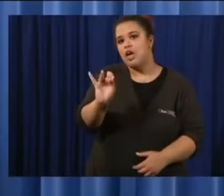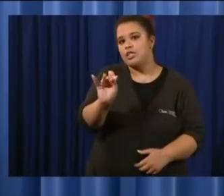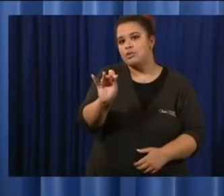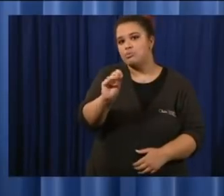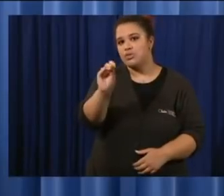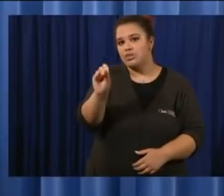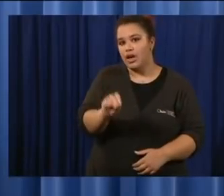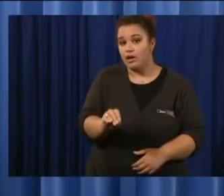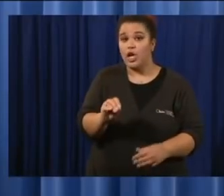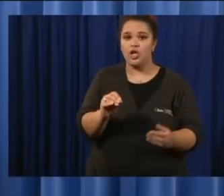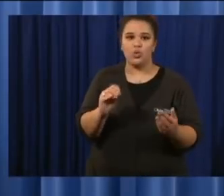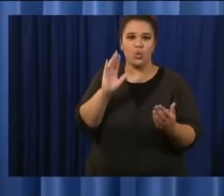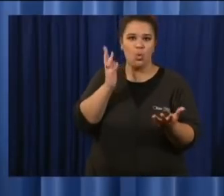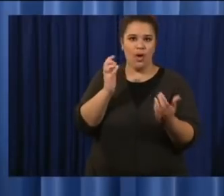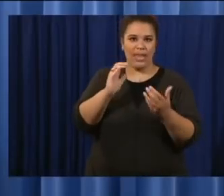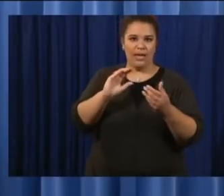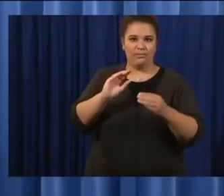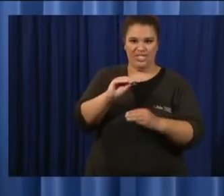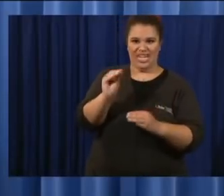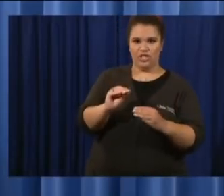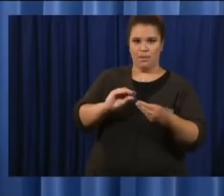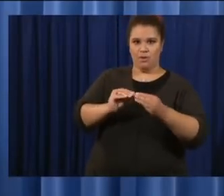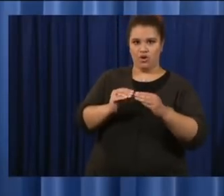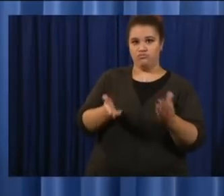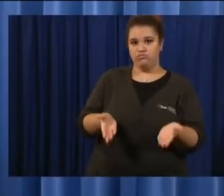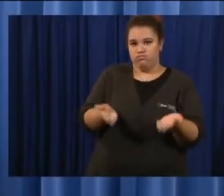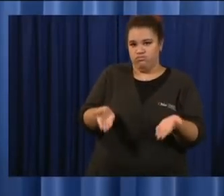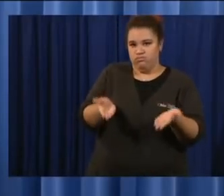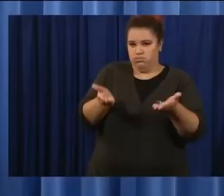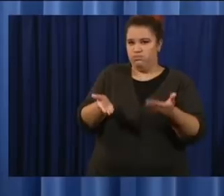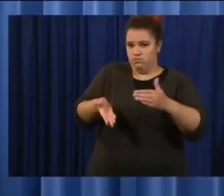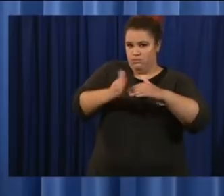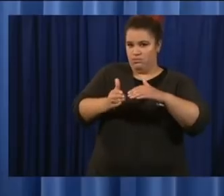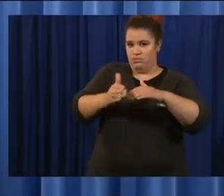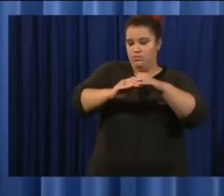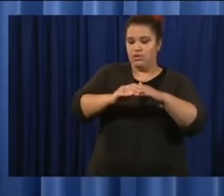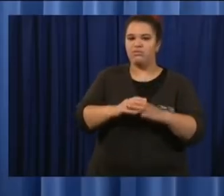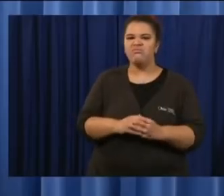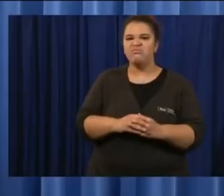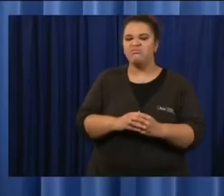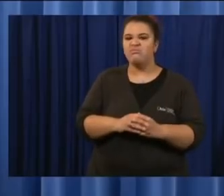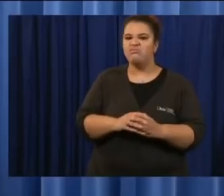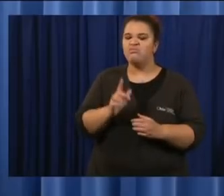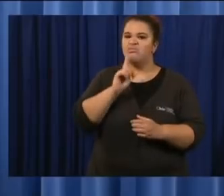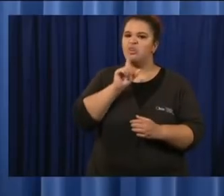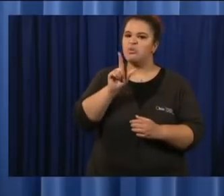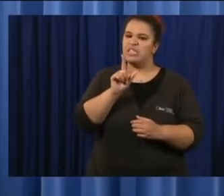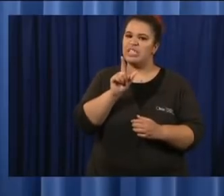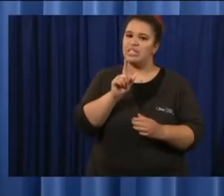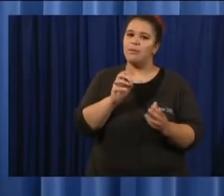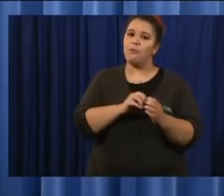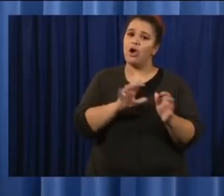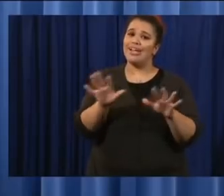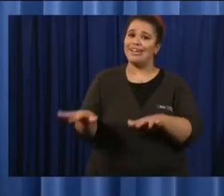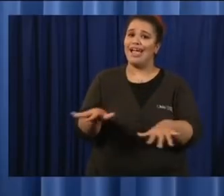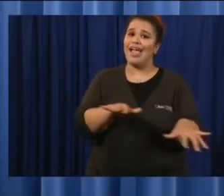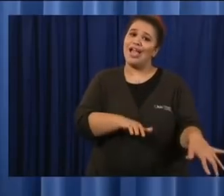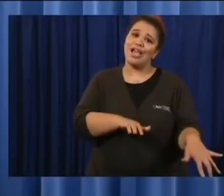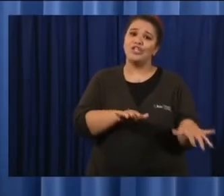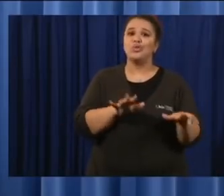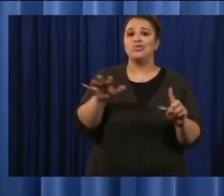Even casual observation across the state would indicate the percentage is much closer to 50% in a lot of places, if